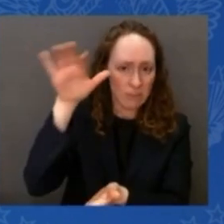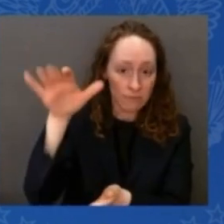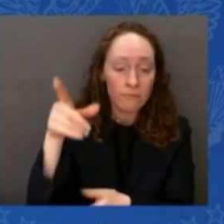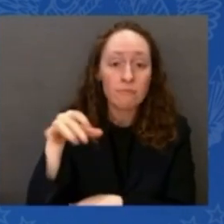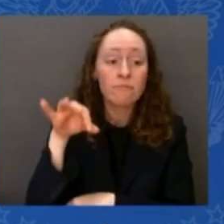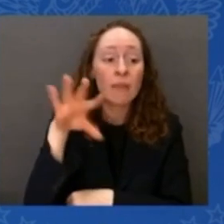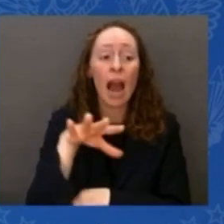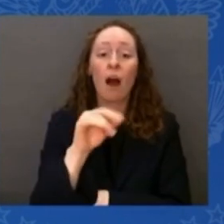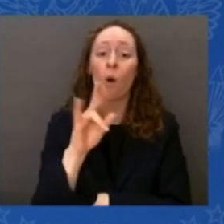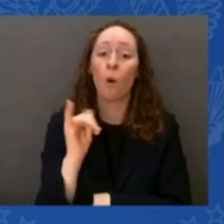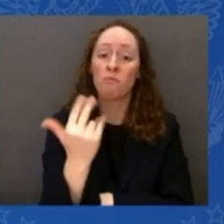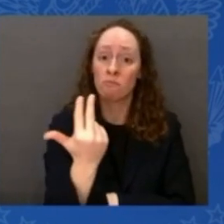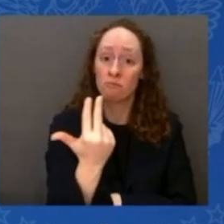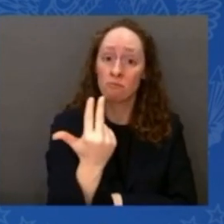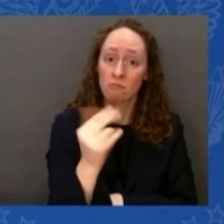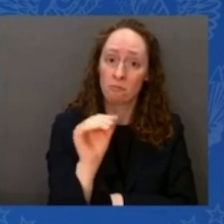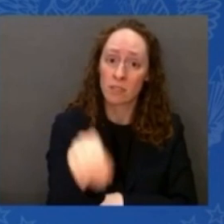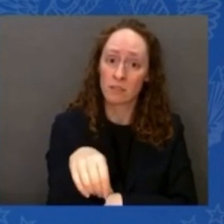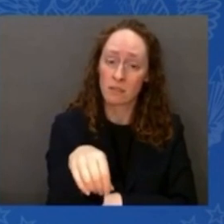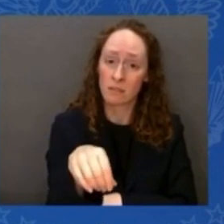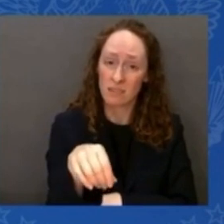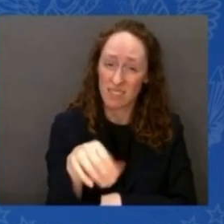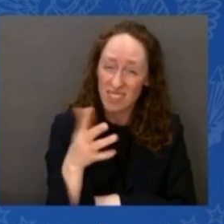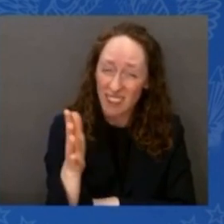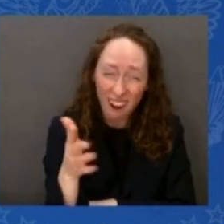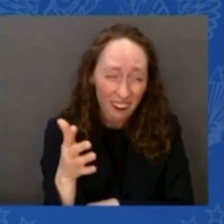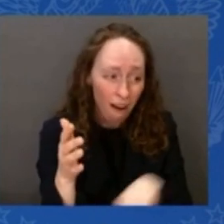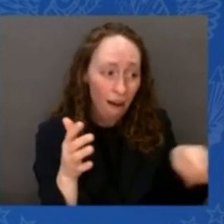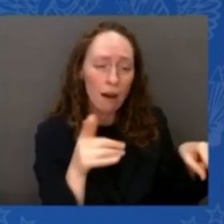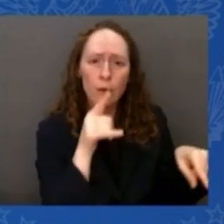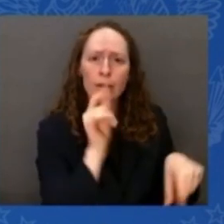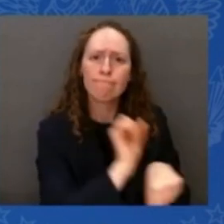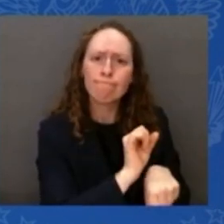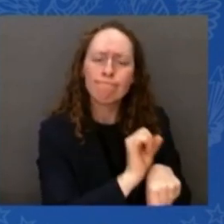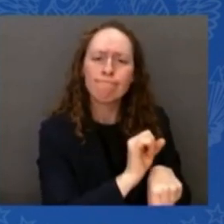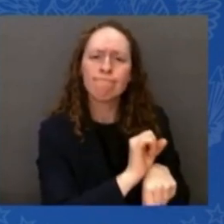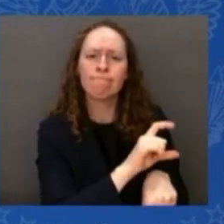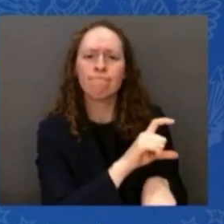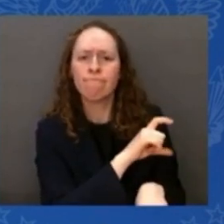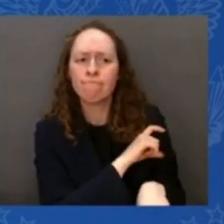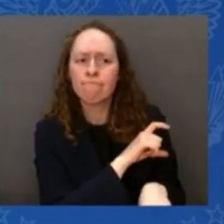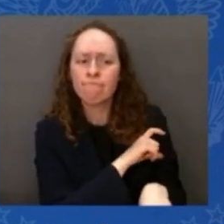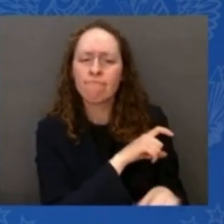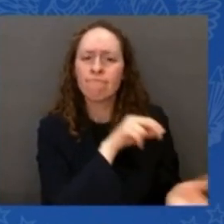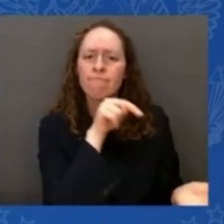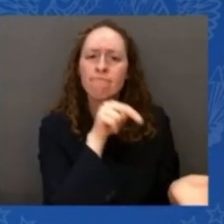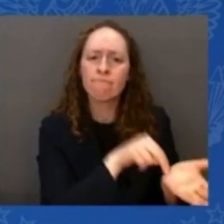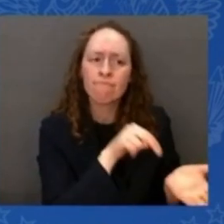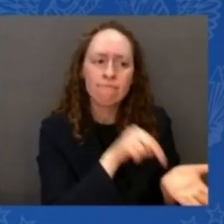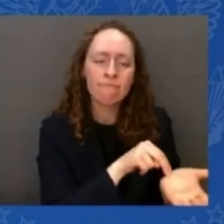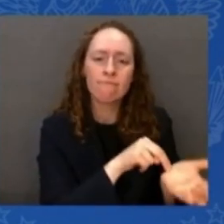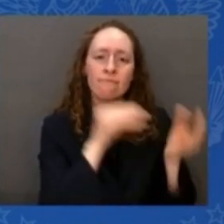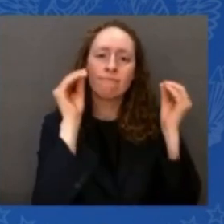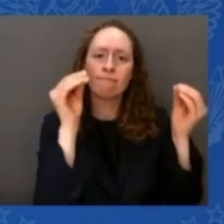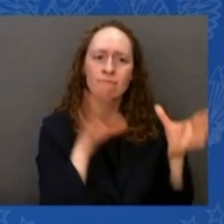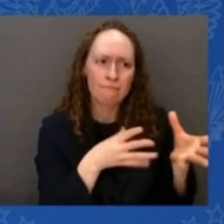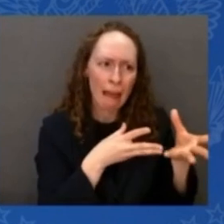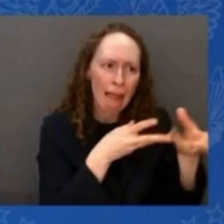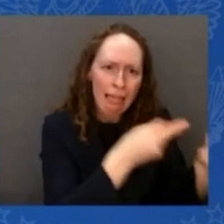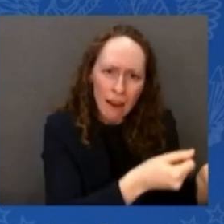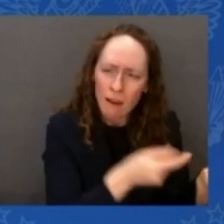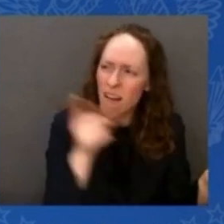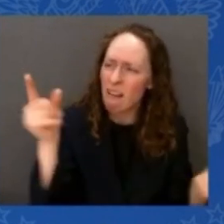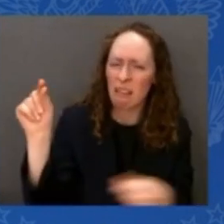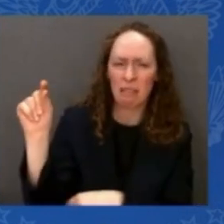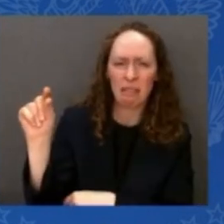school teacher, a nurse, is bizarre. You're going to see the people making less than $400,000 a year, as I said from the very beginning, will not